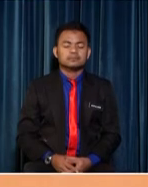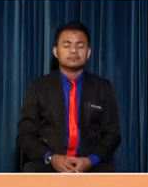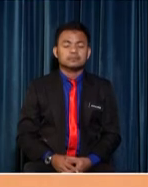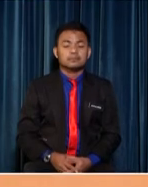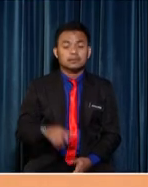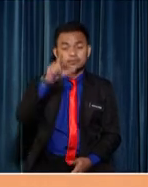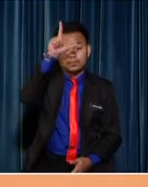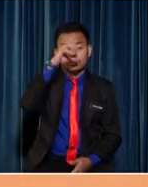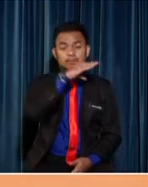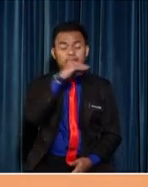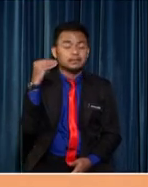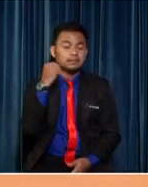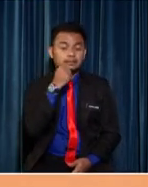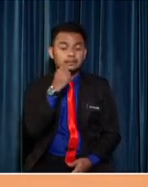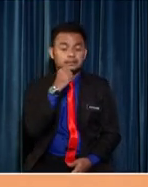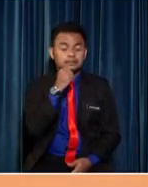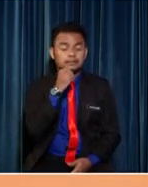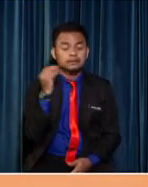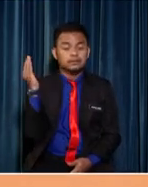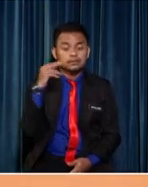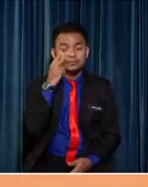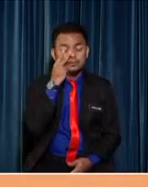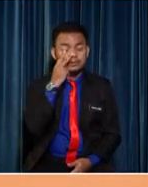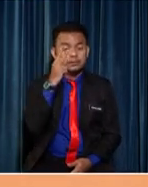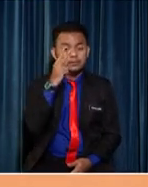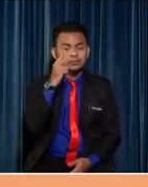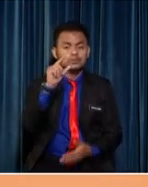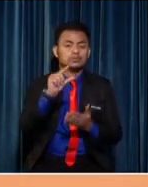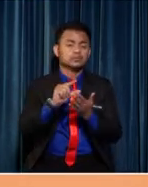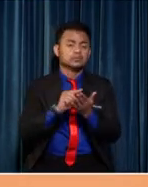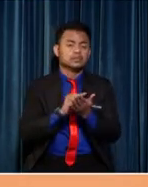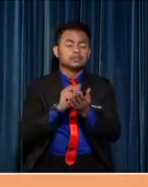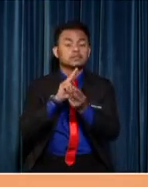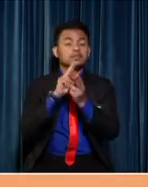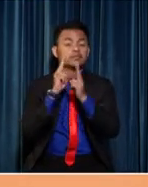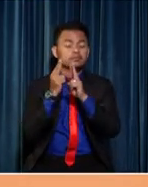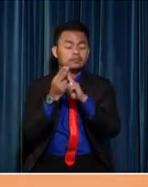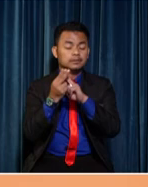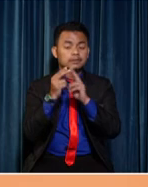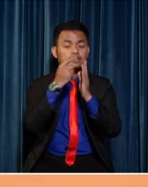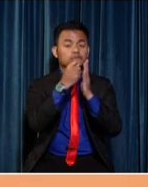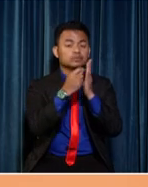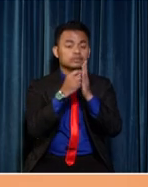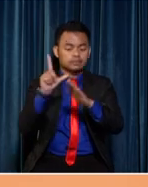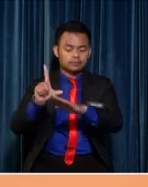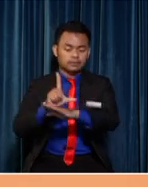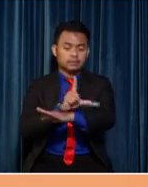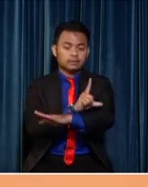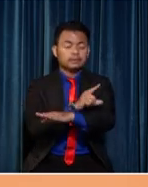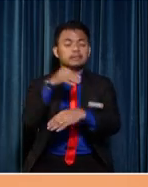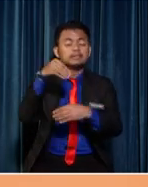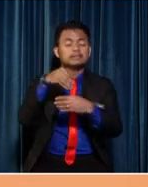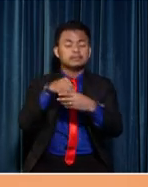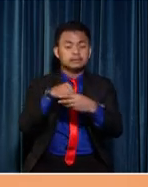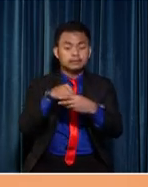Boys and girls, let's see the use of converting unit of length in daily